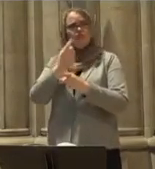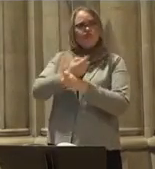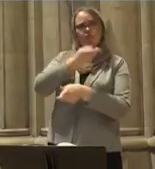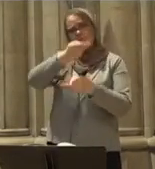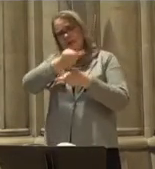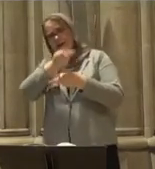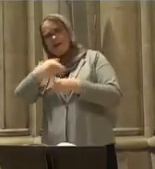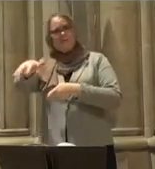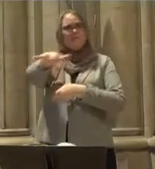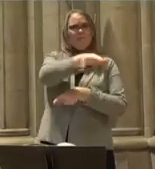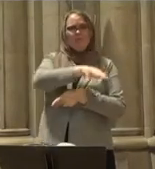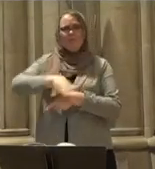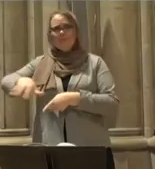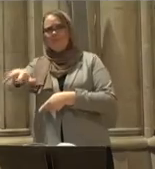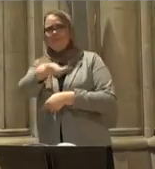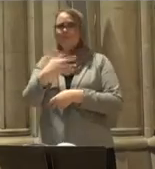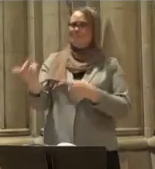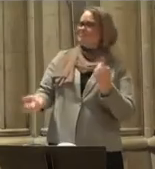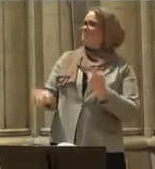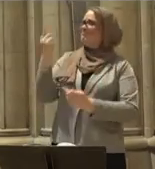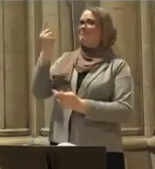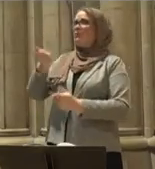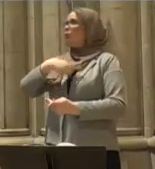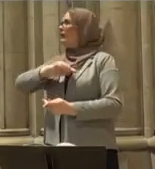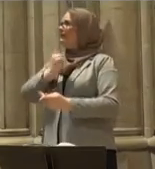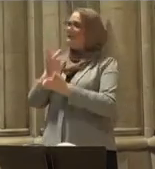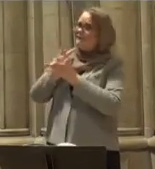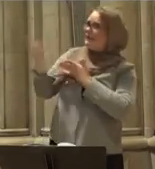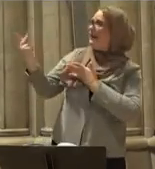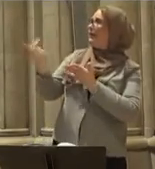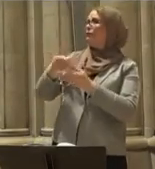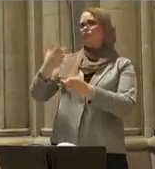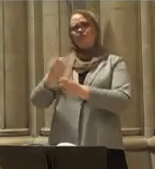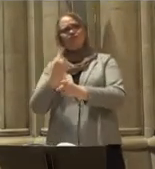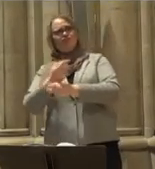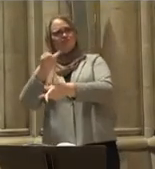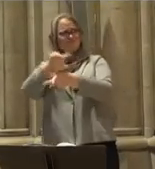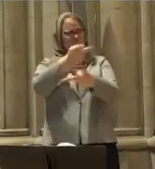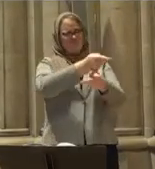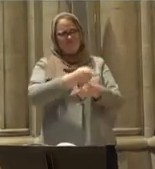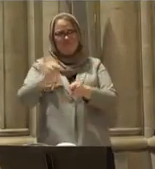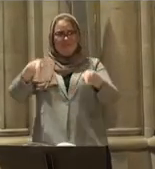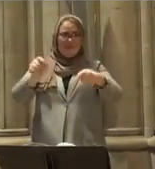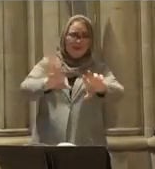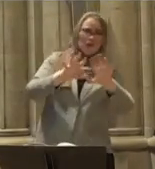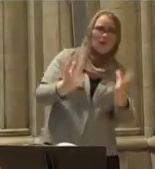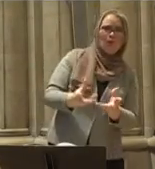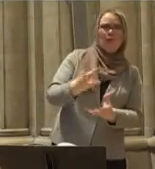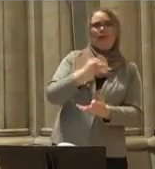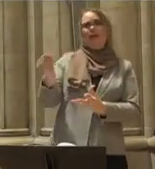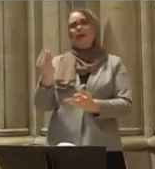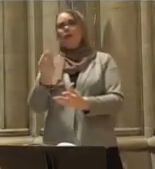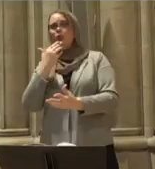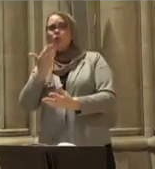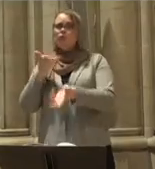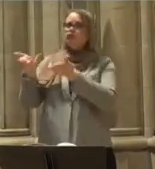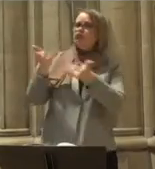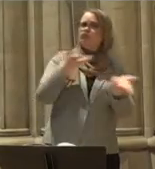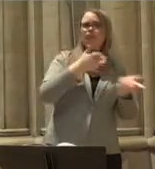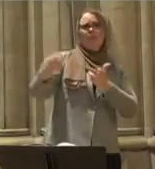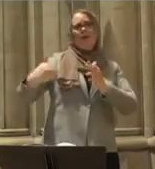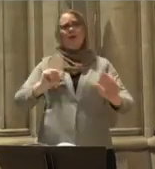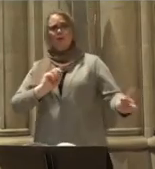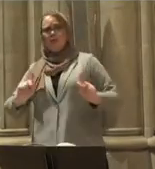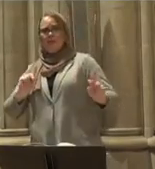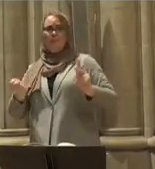bountiful grace. But we failed to honor your image in one another and in ourselves. We would not see your goodness in